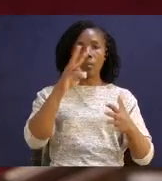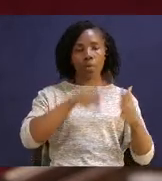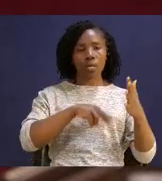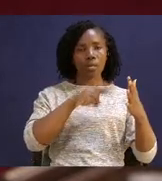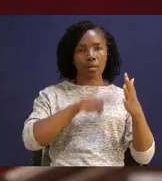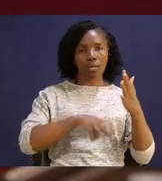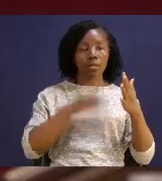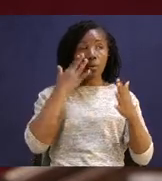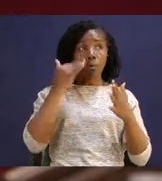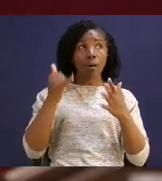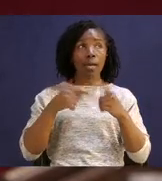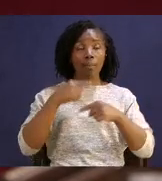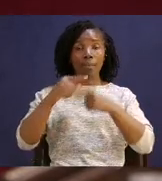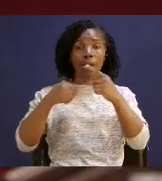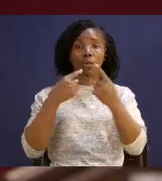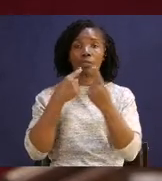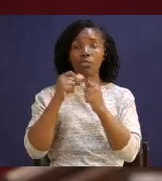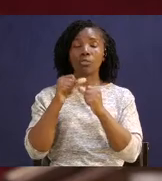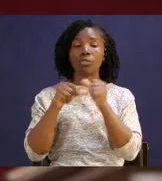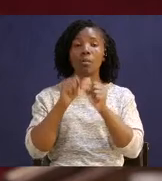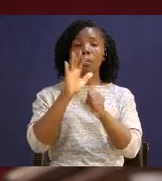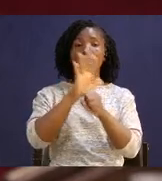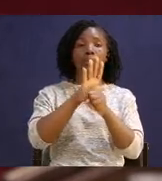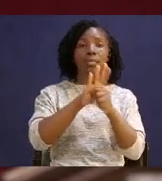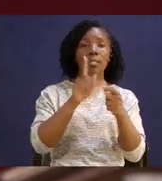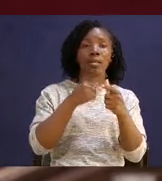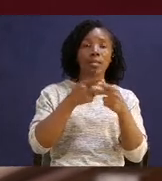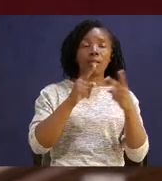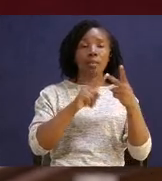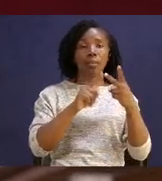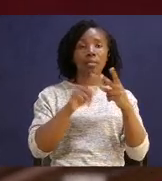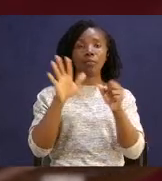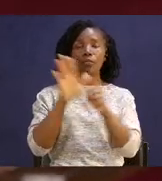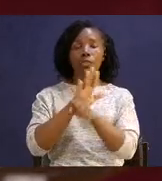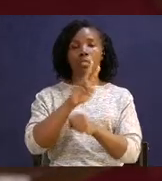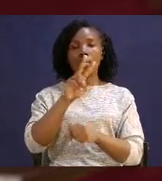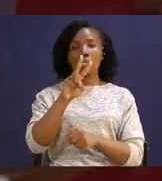because I'm still talking about abundance. I'll talk about fullness.